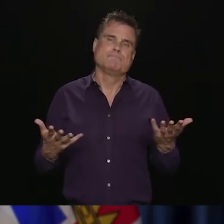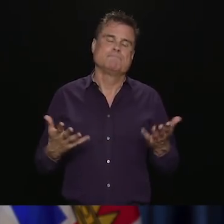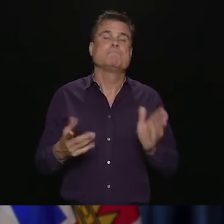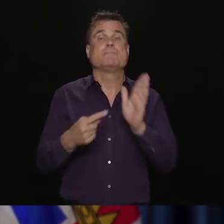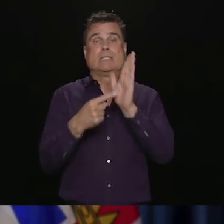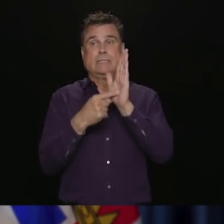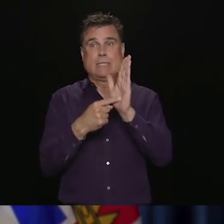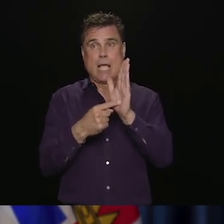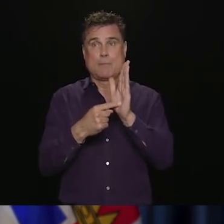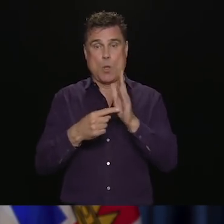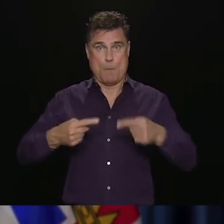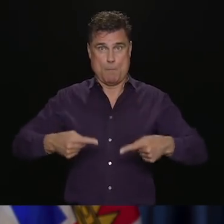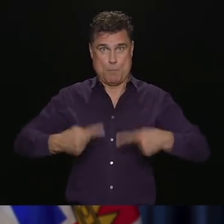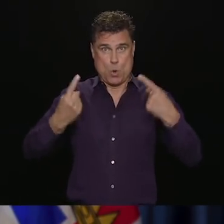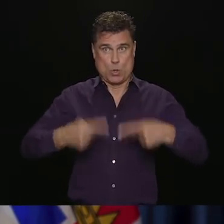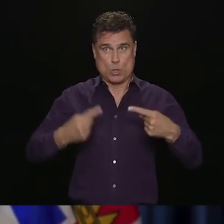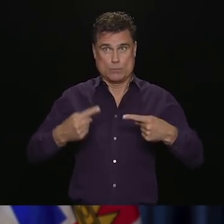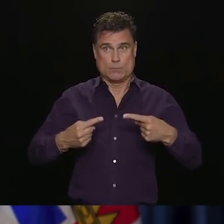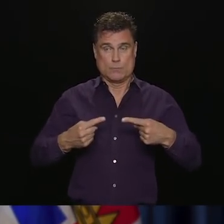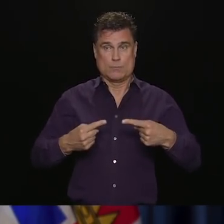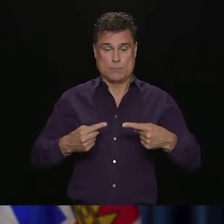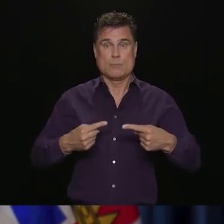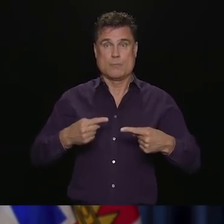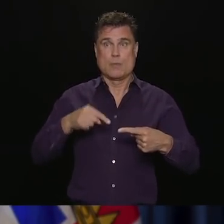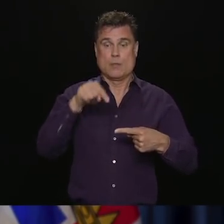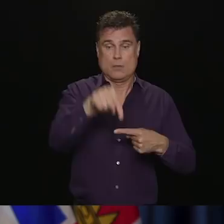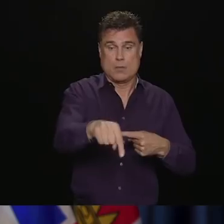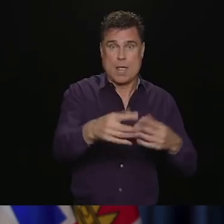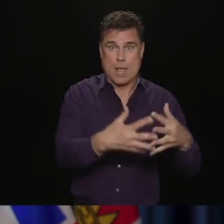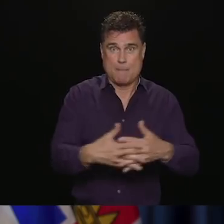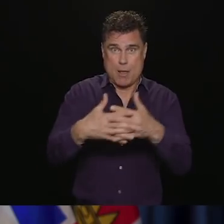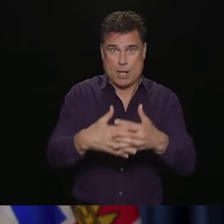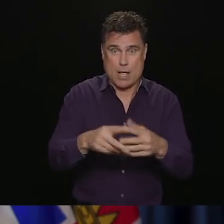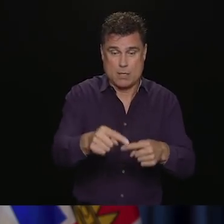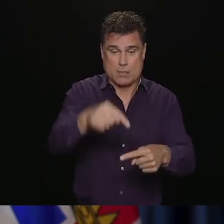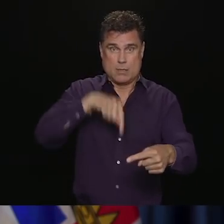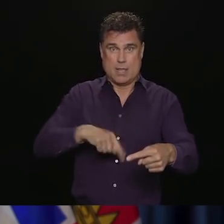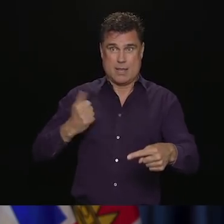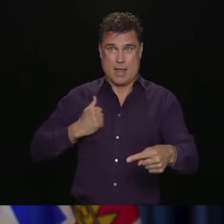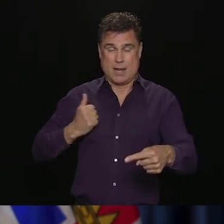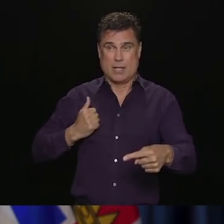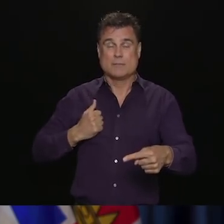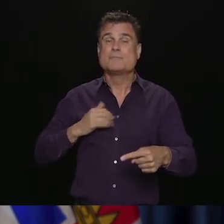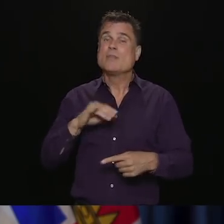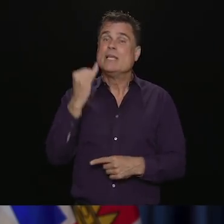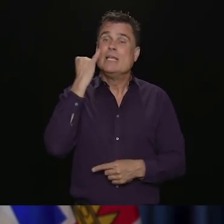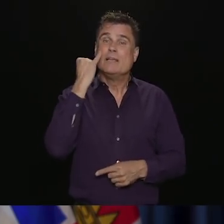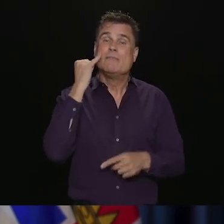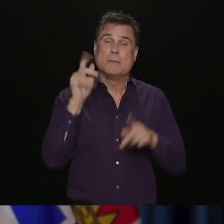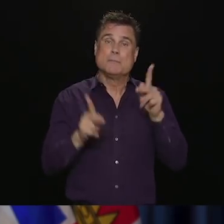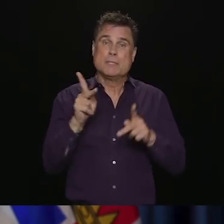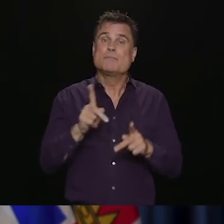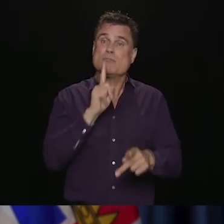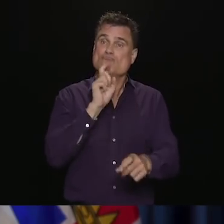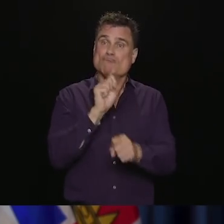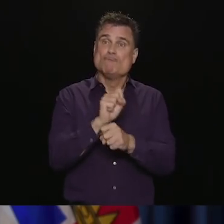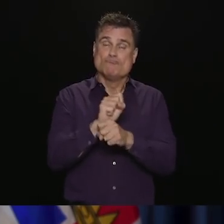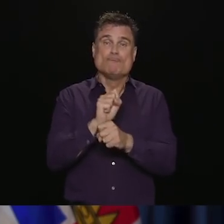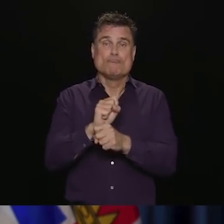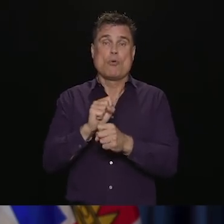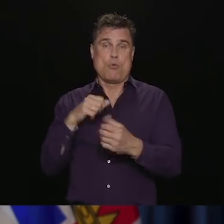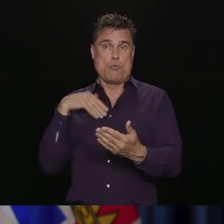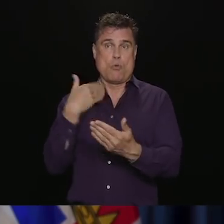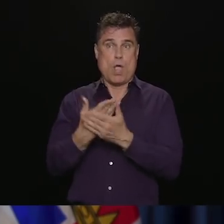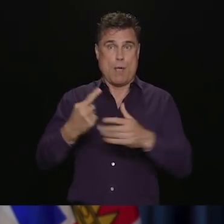are misleading people at the border, then there can very likely be consequences for that. And I would